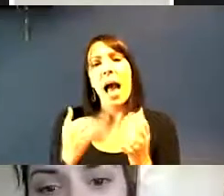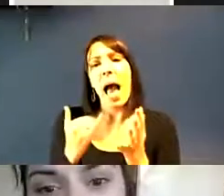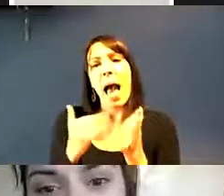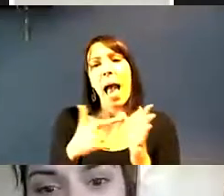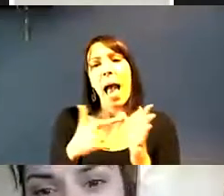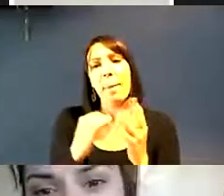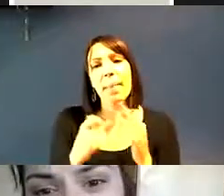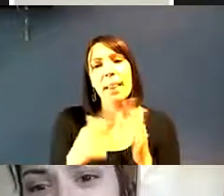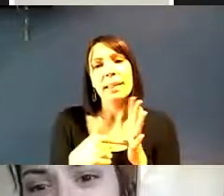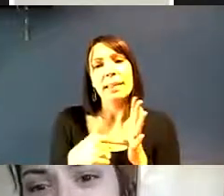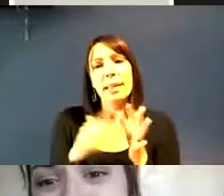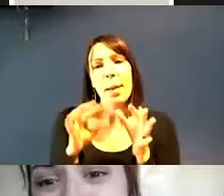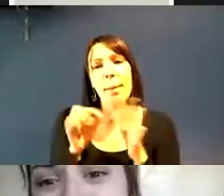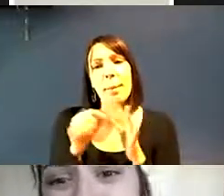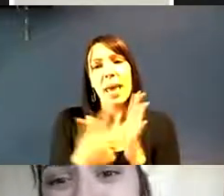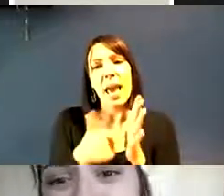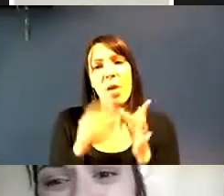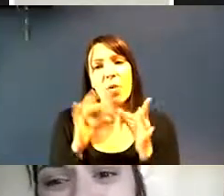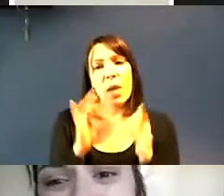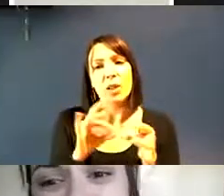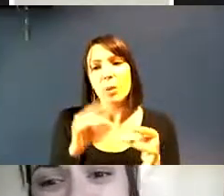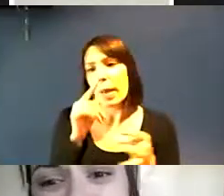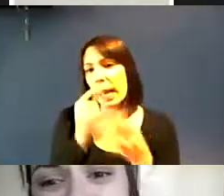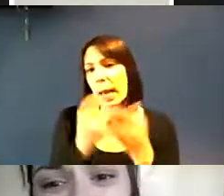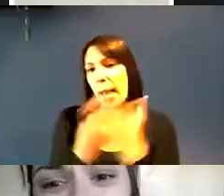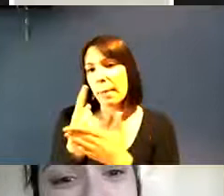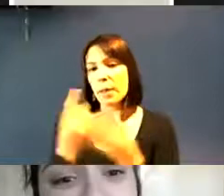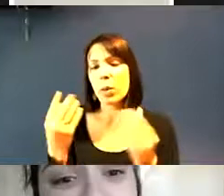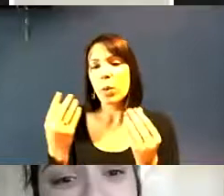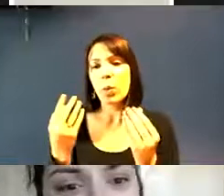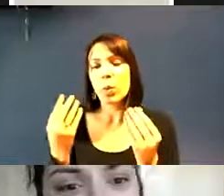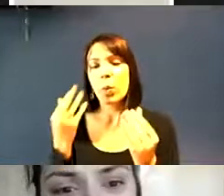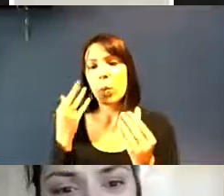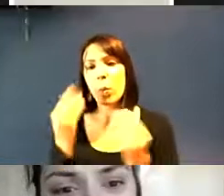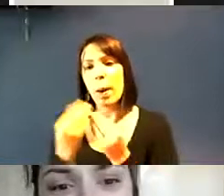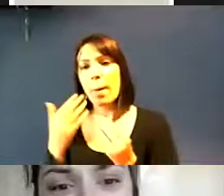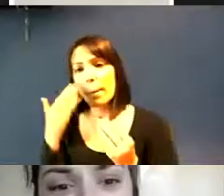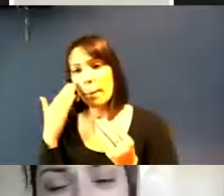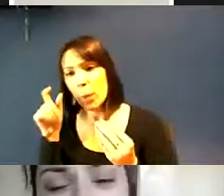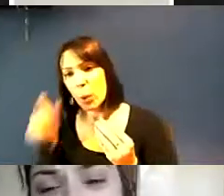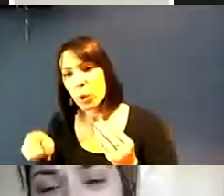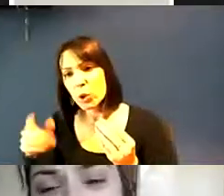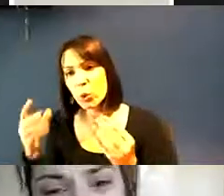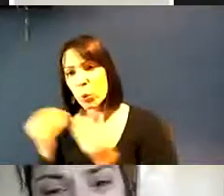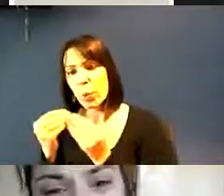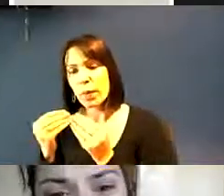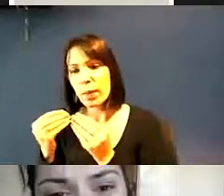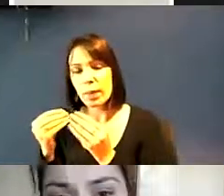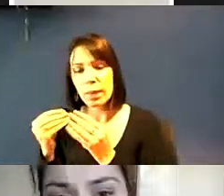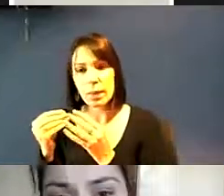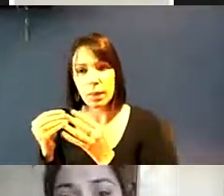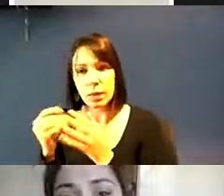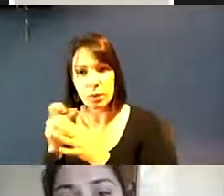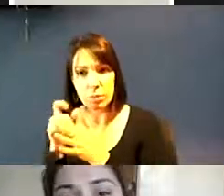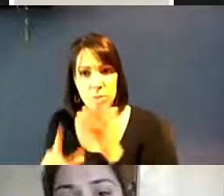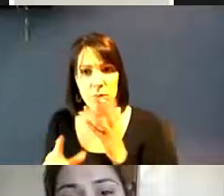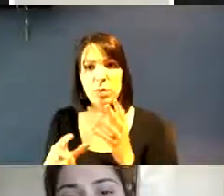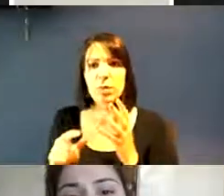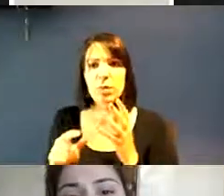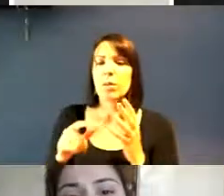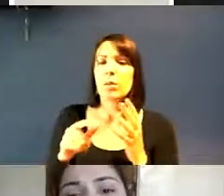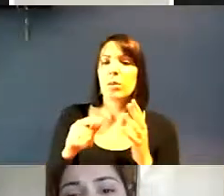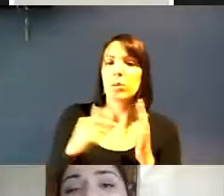happen when relationships between able-bodied people are characterised by disrespect towards people